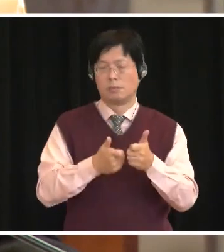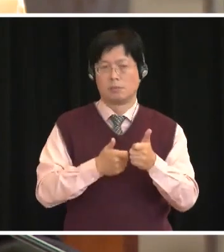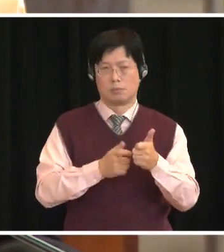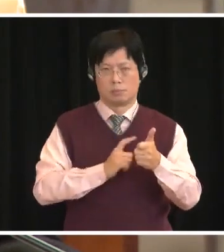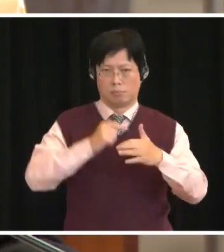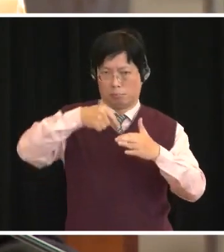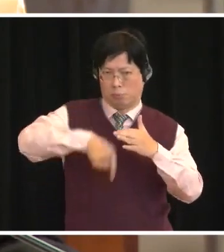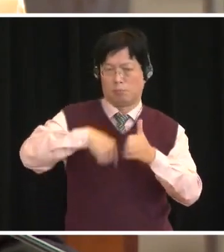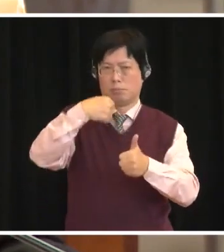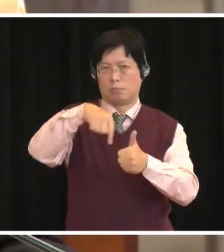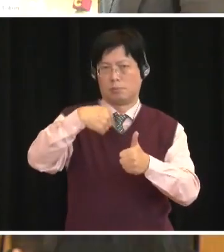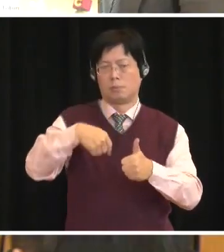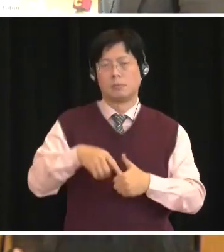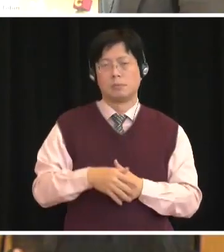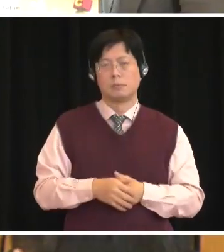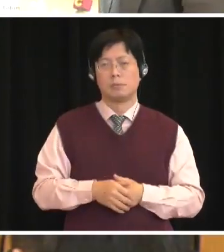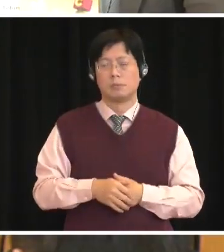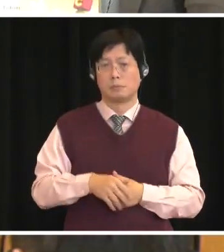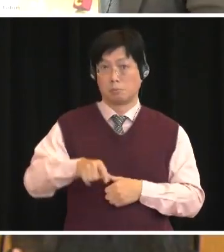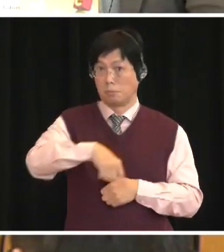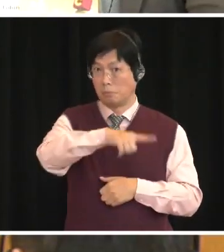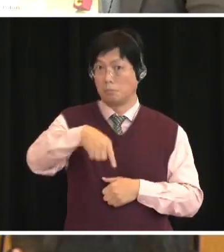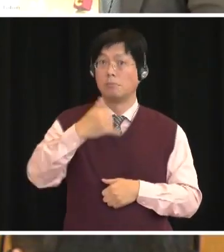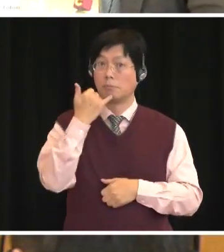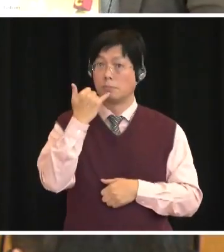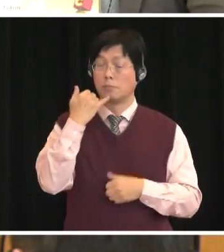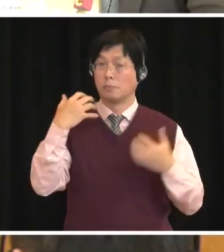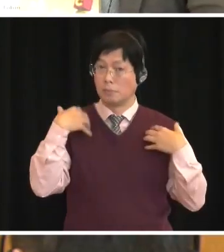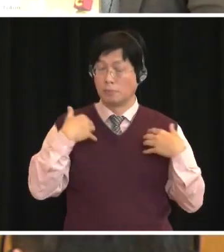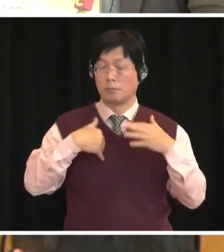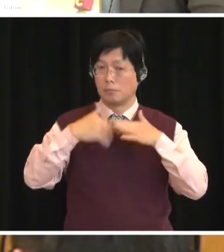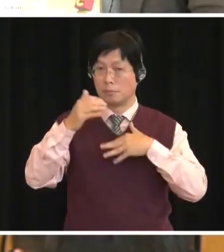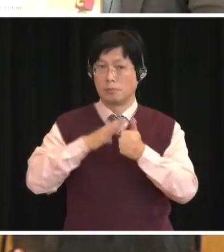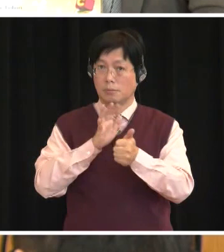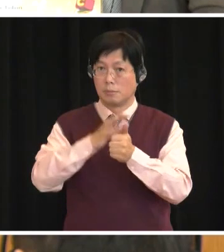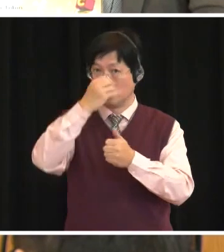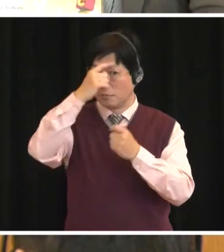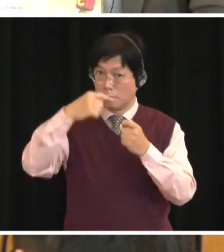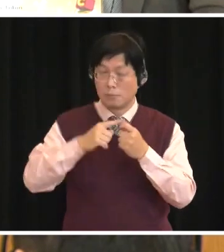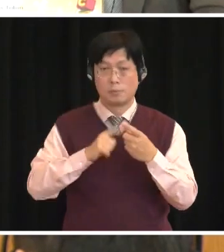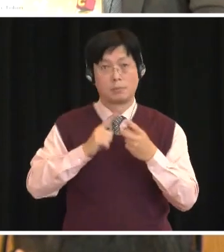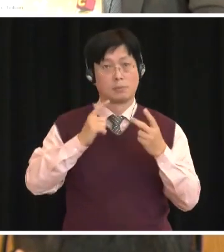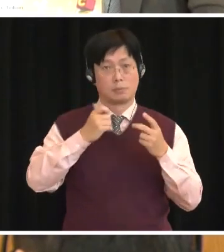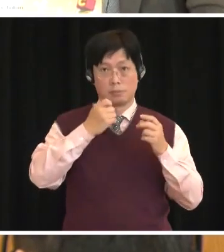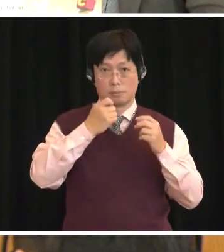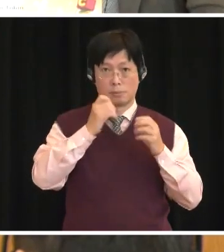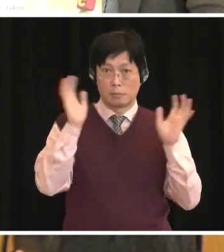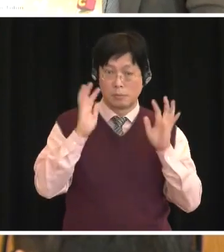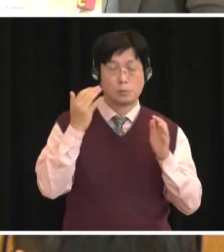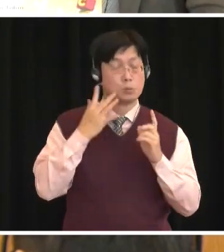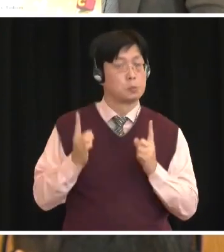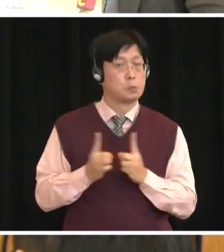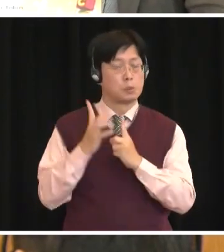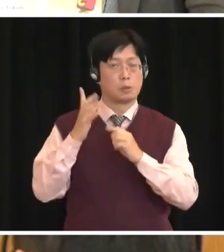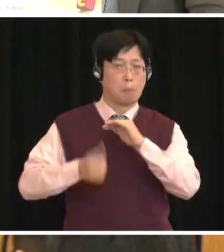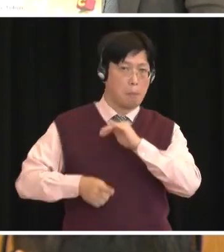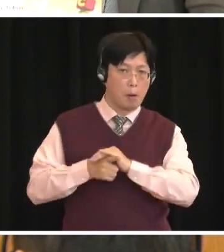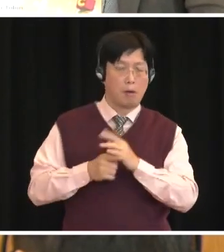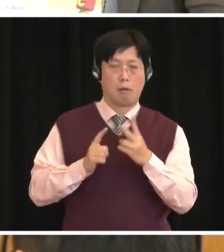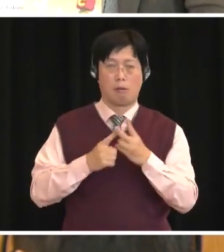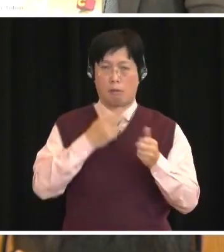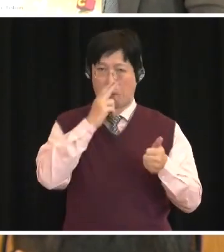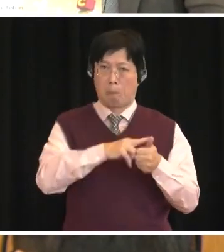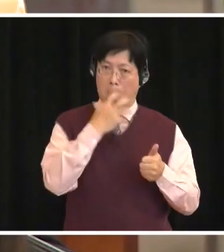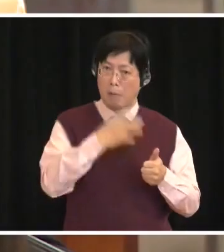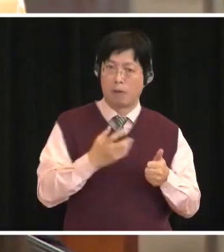been providing them specialized training on a continuous basis, so they are well equipped